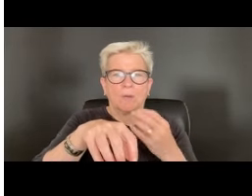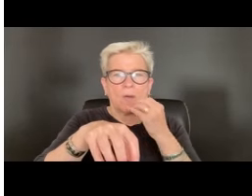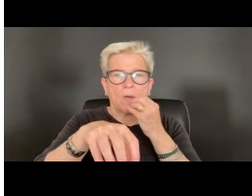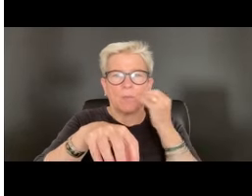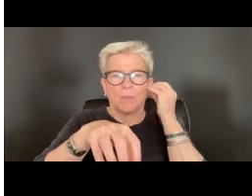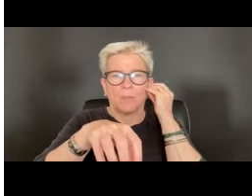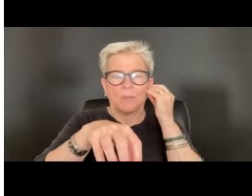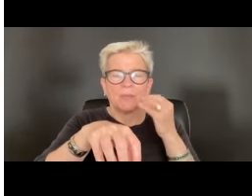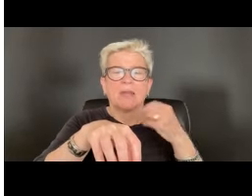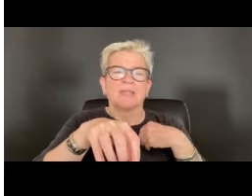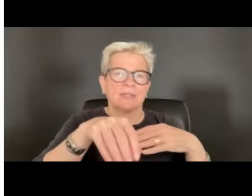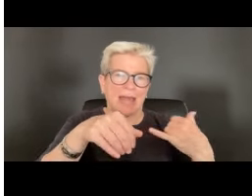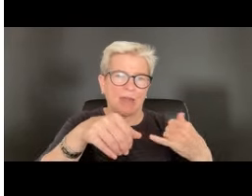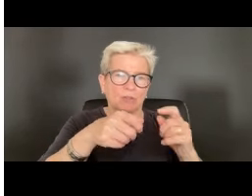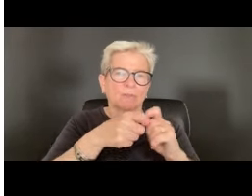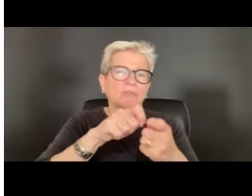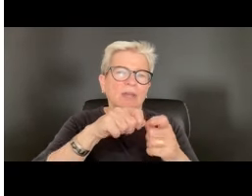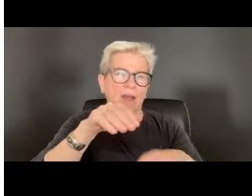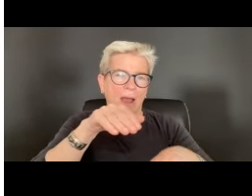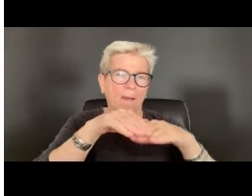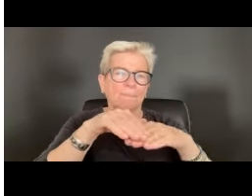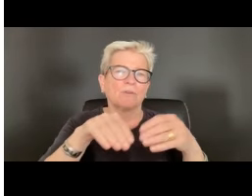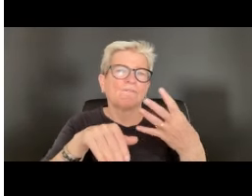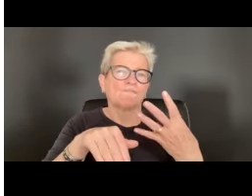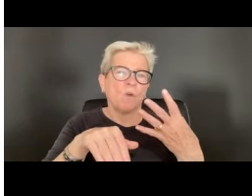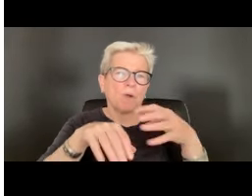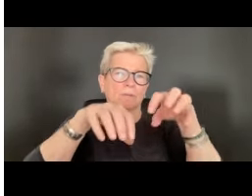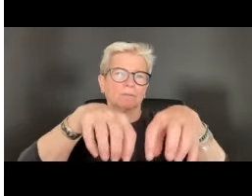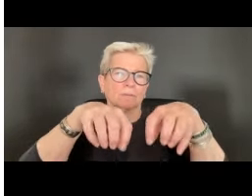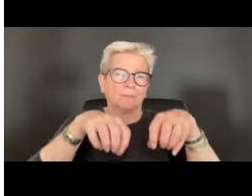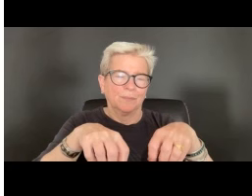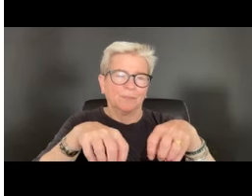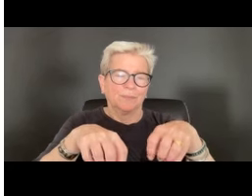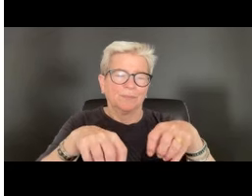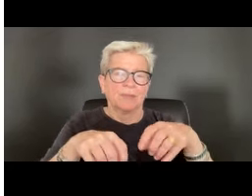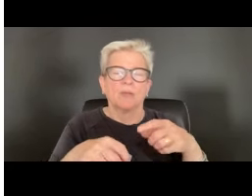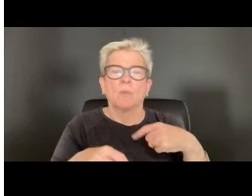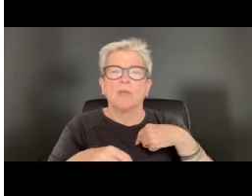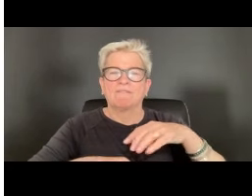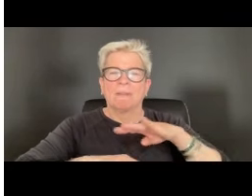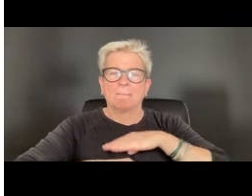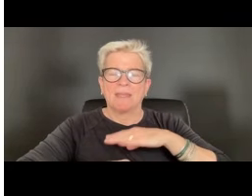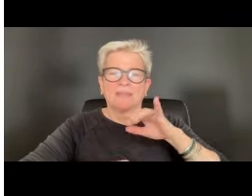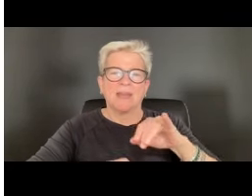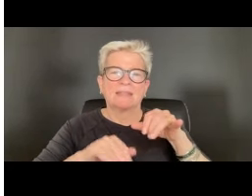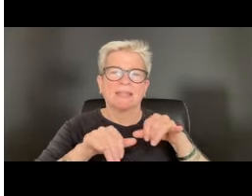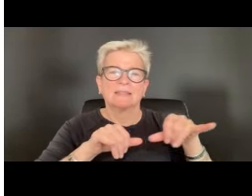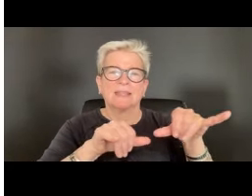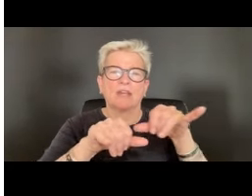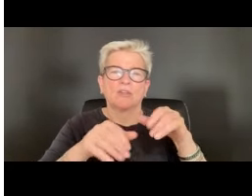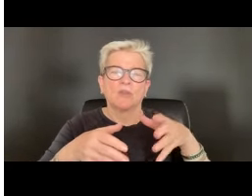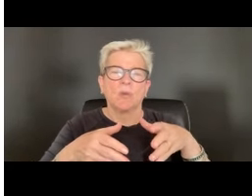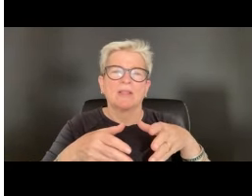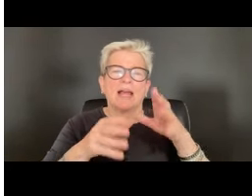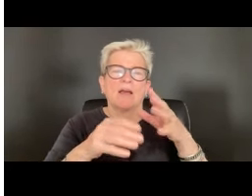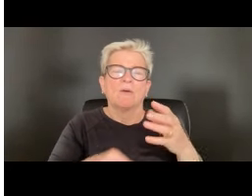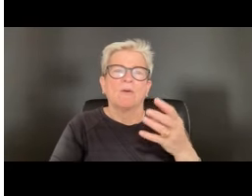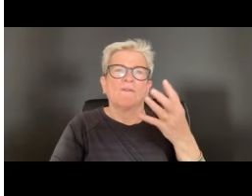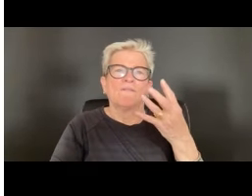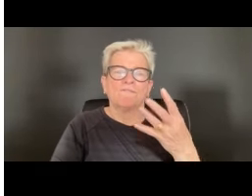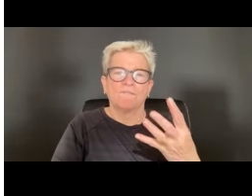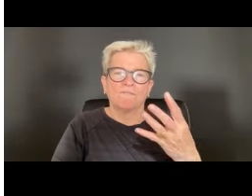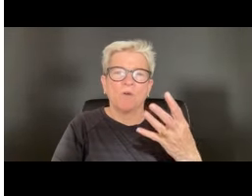would need to meet that standard for allowing at least 4 lots on these units, or sorry, 4 units on these